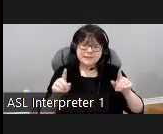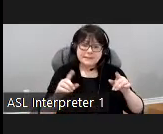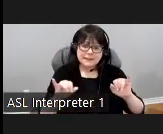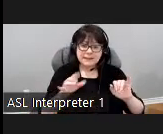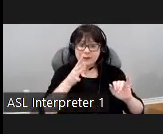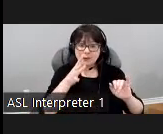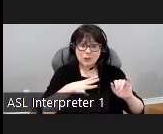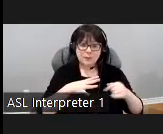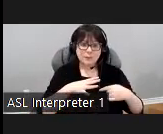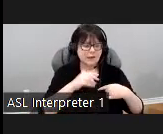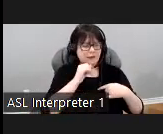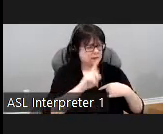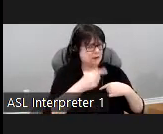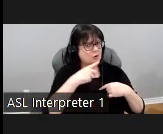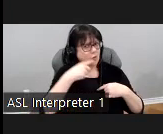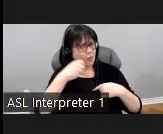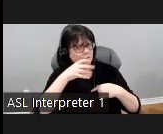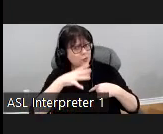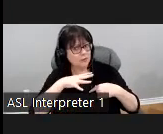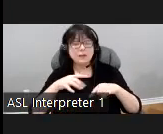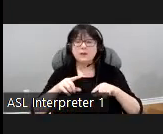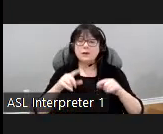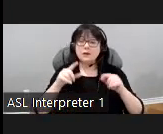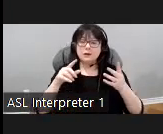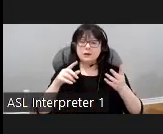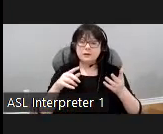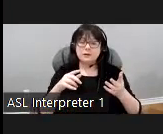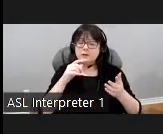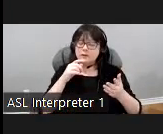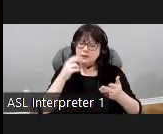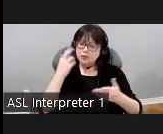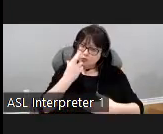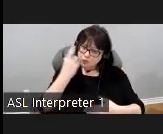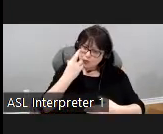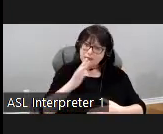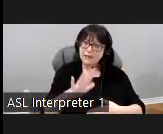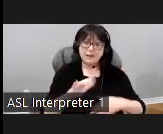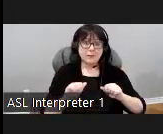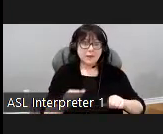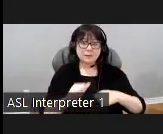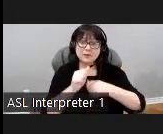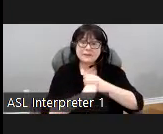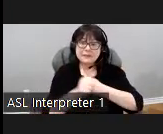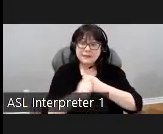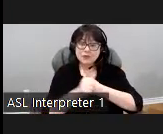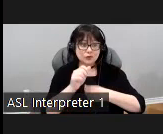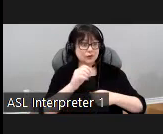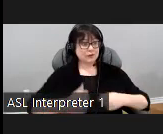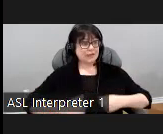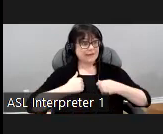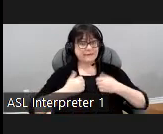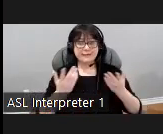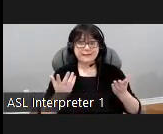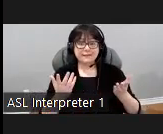don't recognize the danger that they're in, and older women in particular may be surprised to learn that